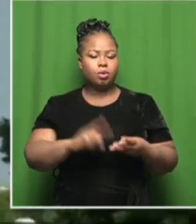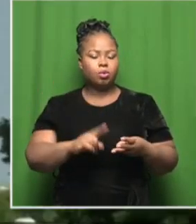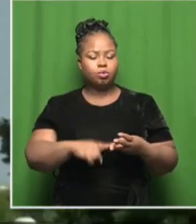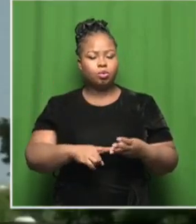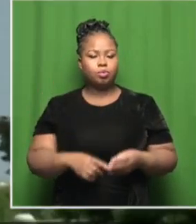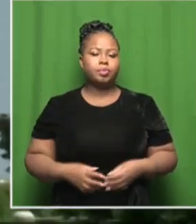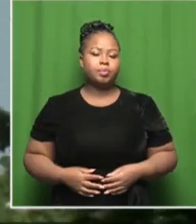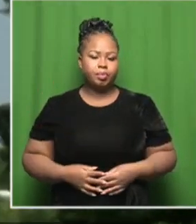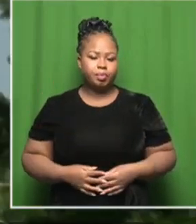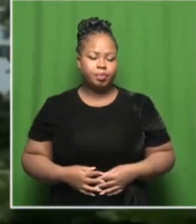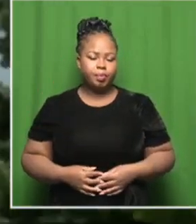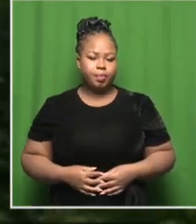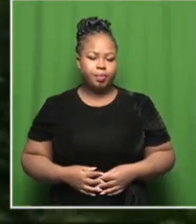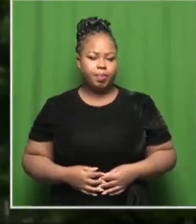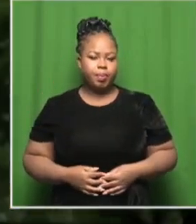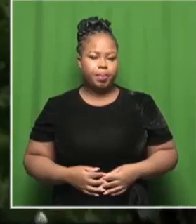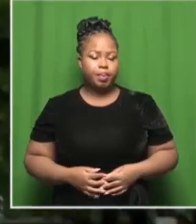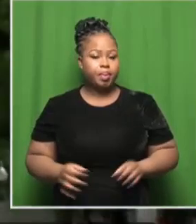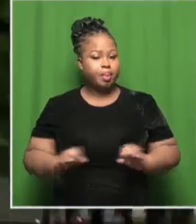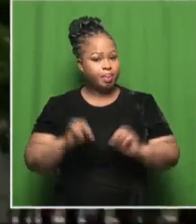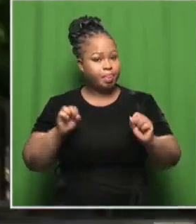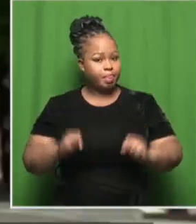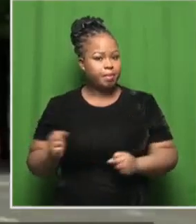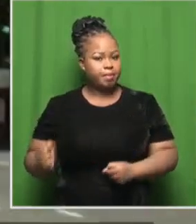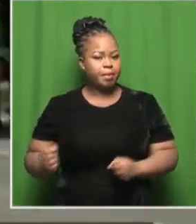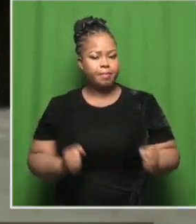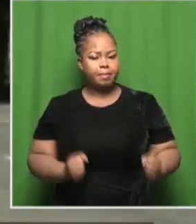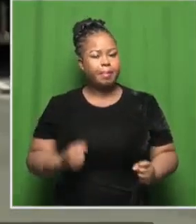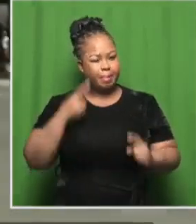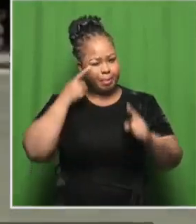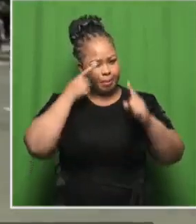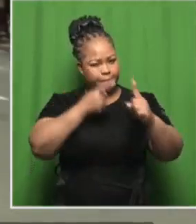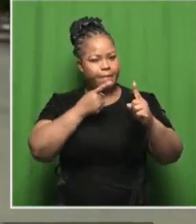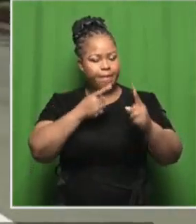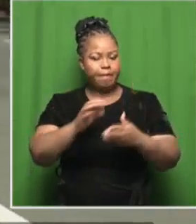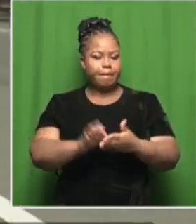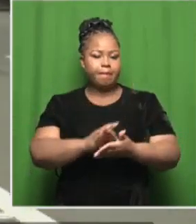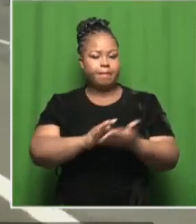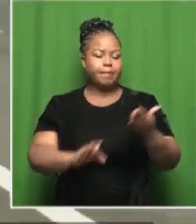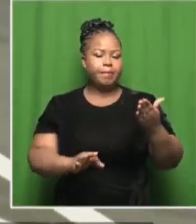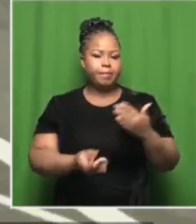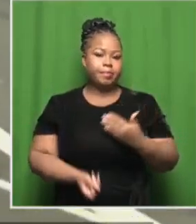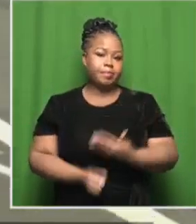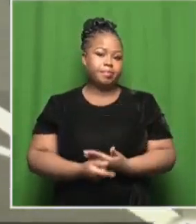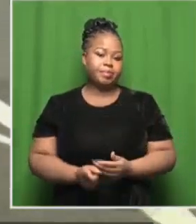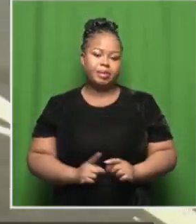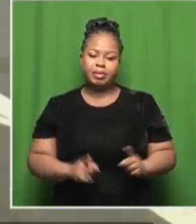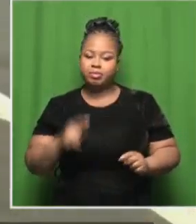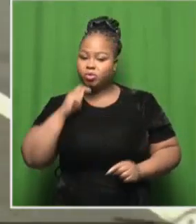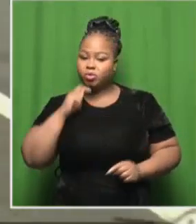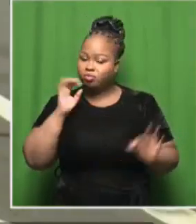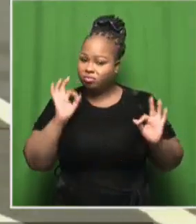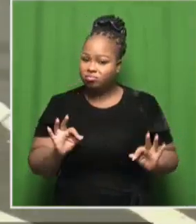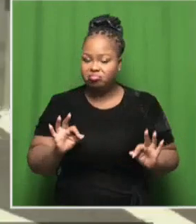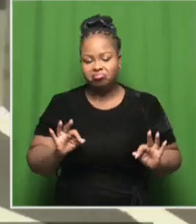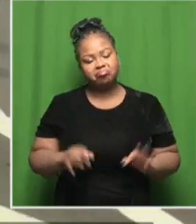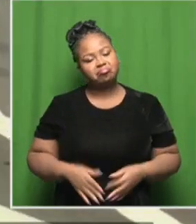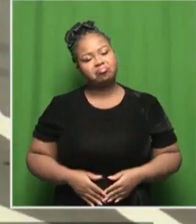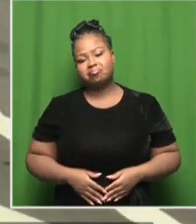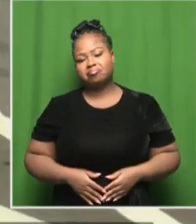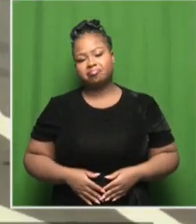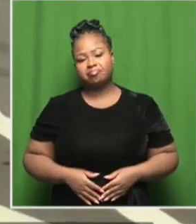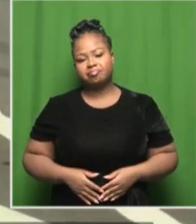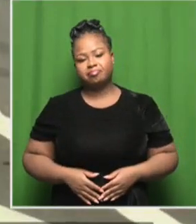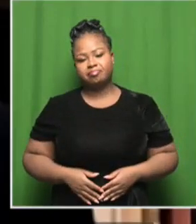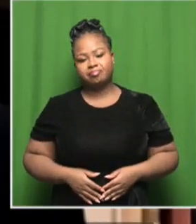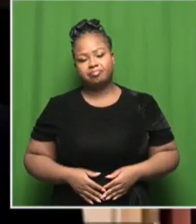election. A system that remains determinative of electoral outcomes, but not necessarily very popular.